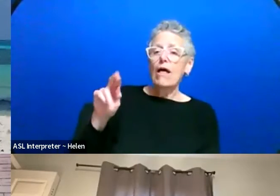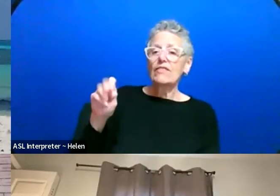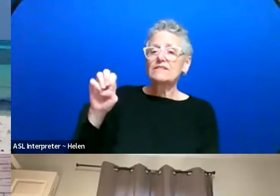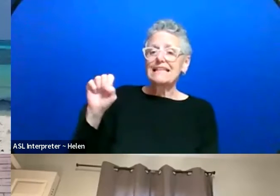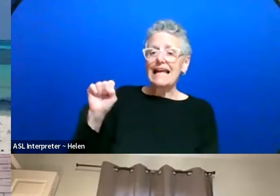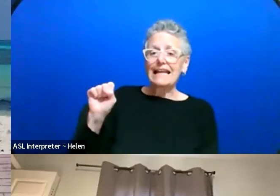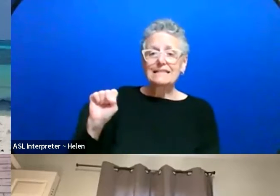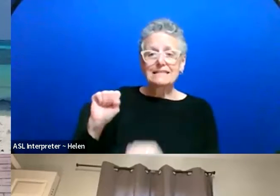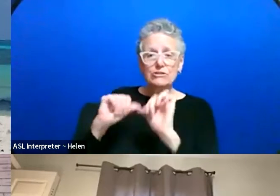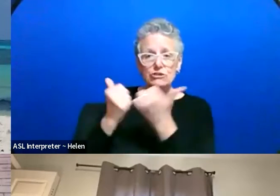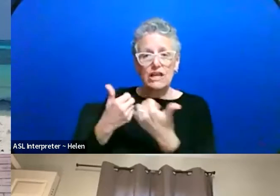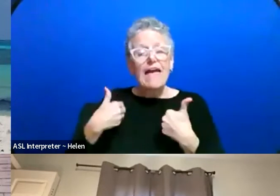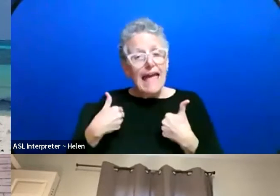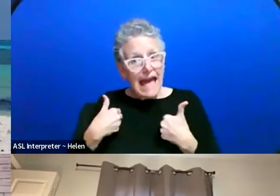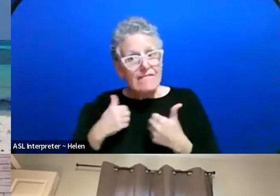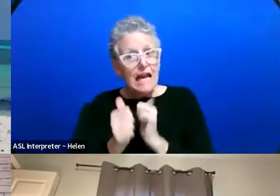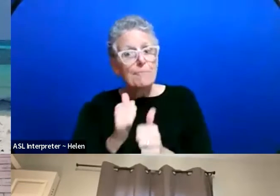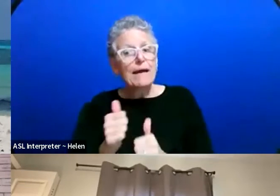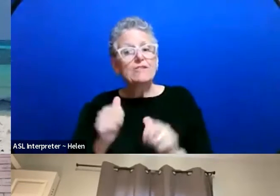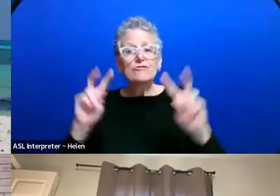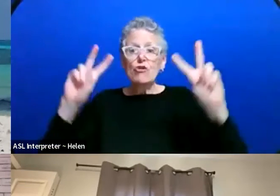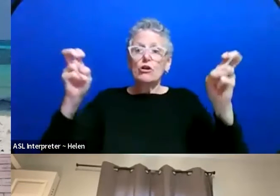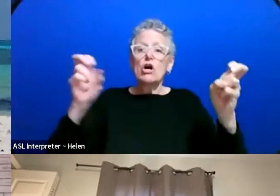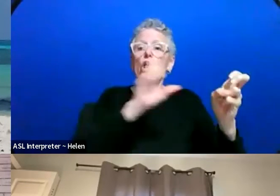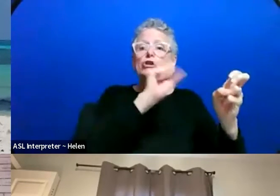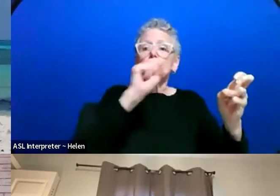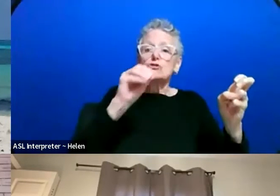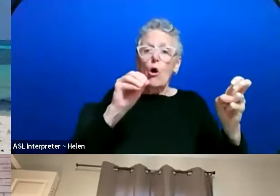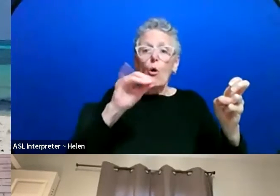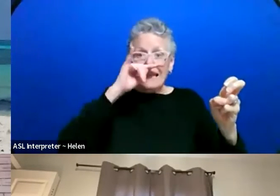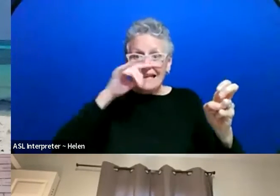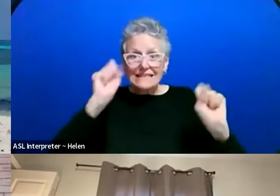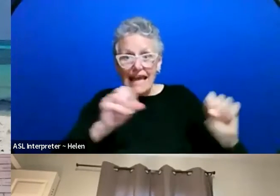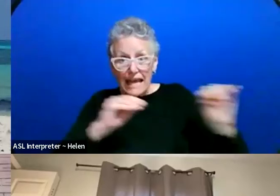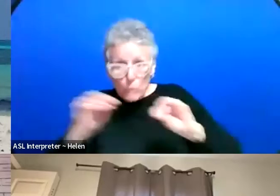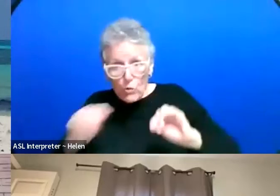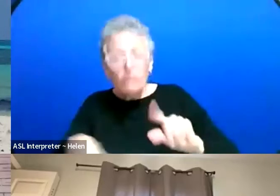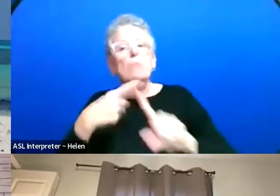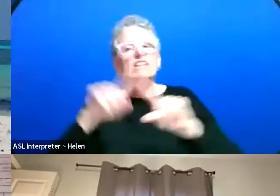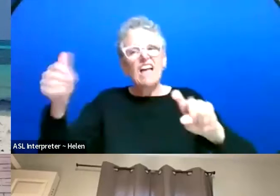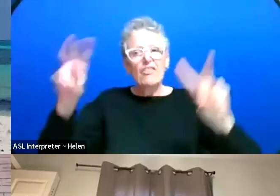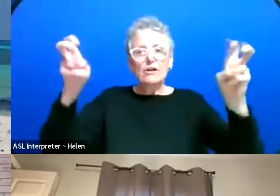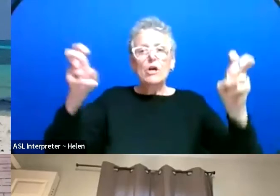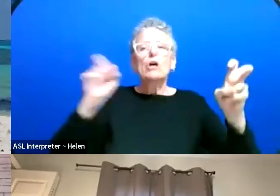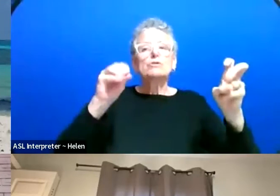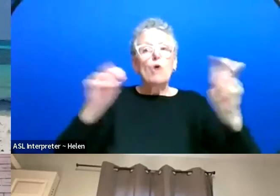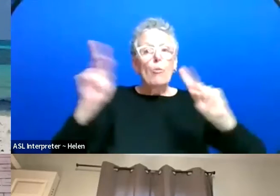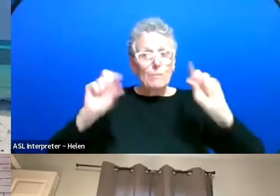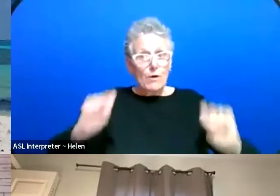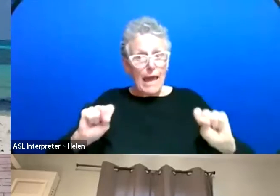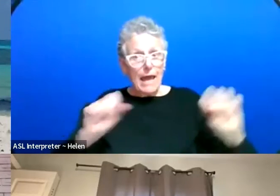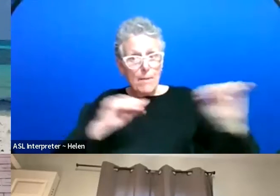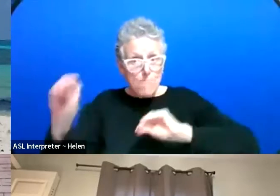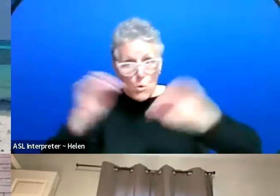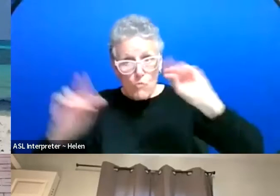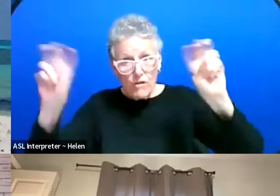They have a campaign called So Kids Can Move, and now it's, I think, So People Can Move. So I wanted to mention that because there is a big push to try to change